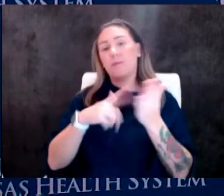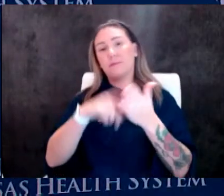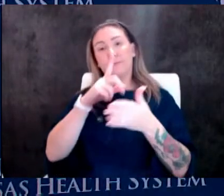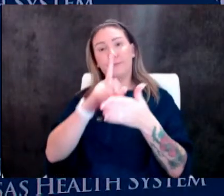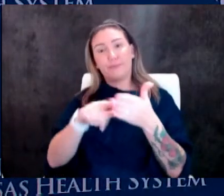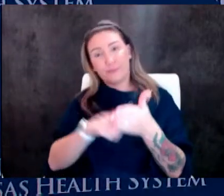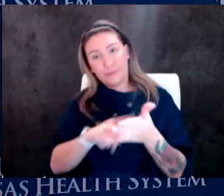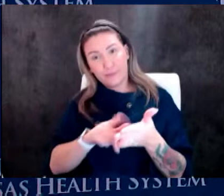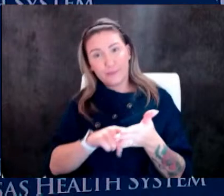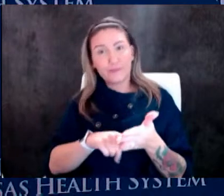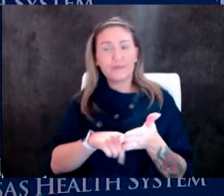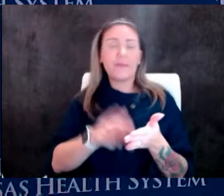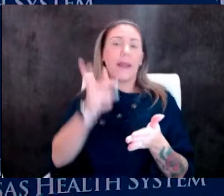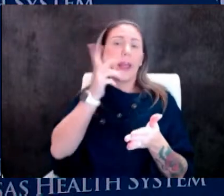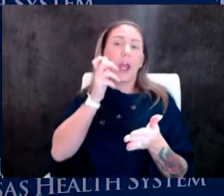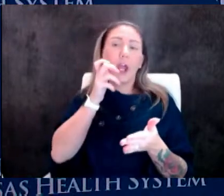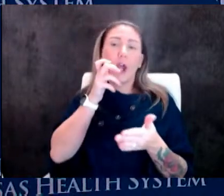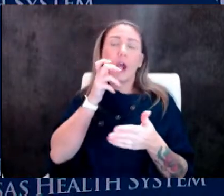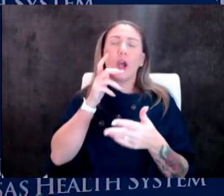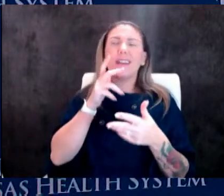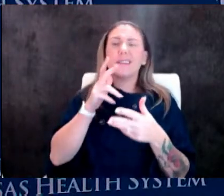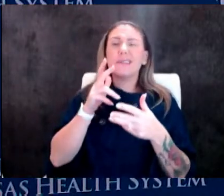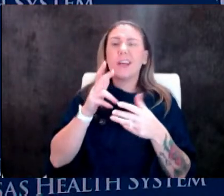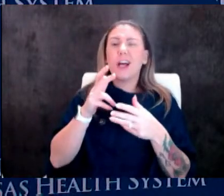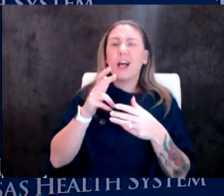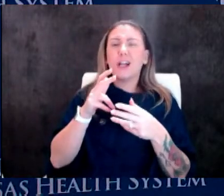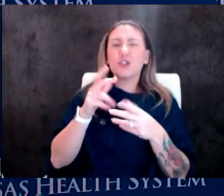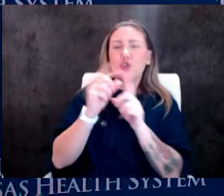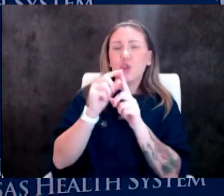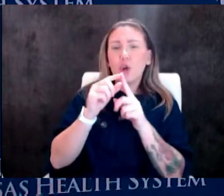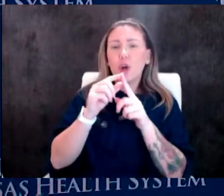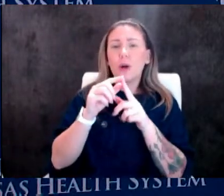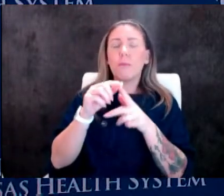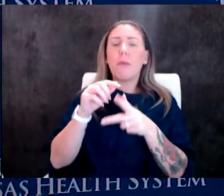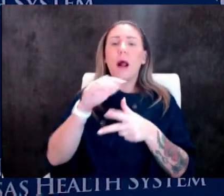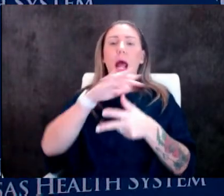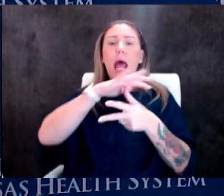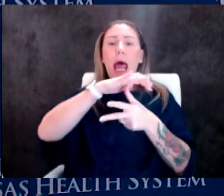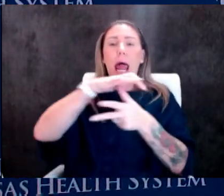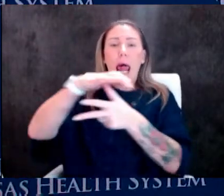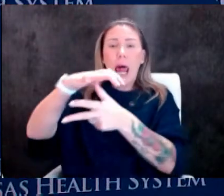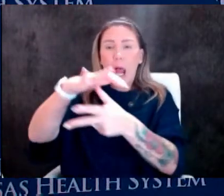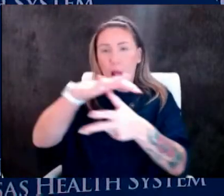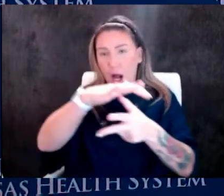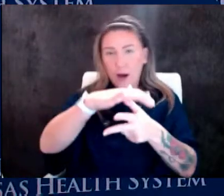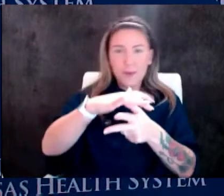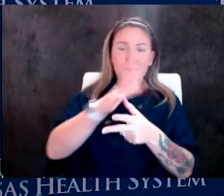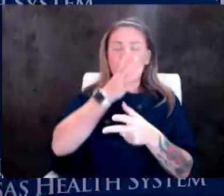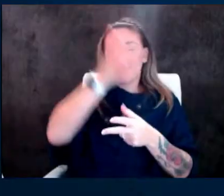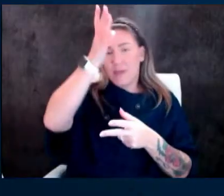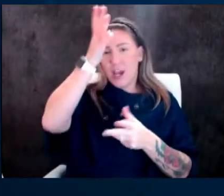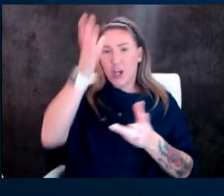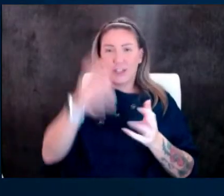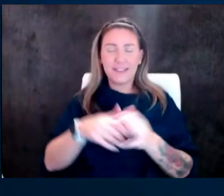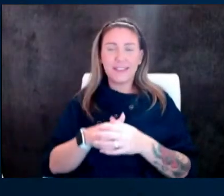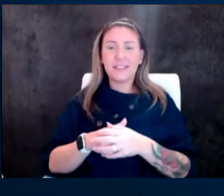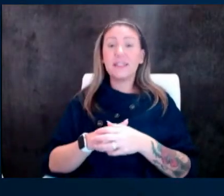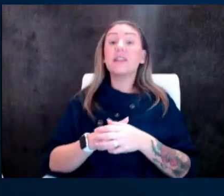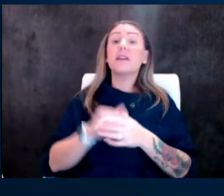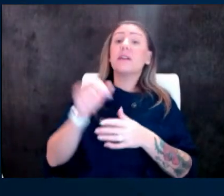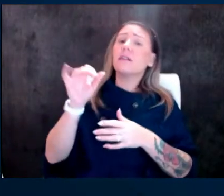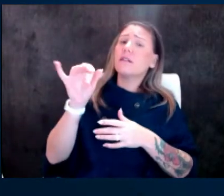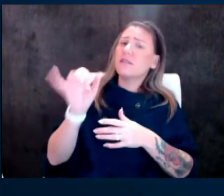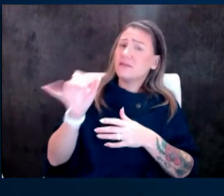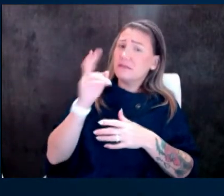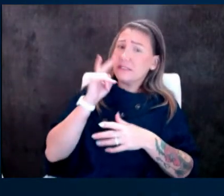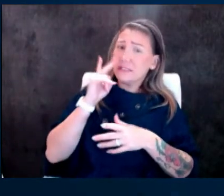word helicopter parenting and wrapping their kids in bubble wrap. The question is, have we seen that affect the numbers? Have we